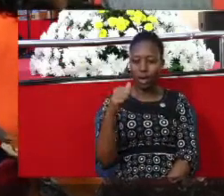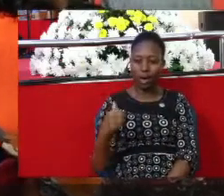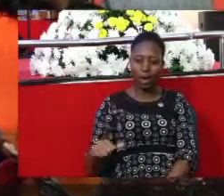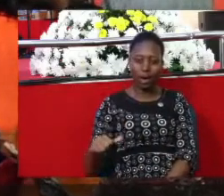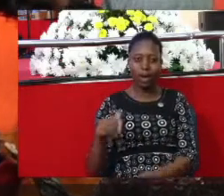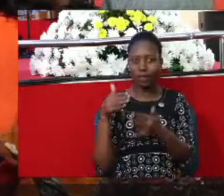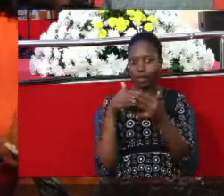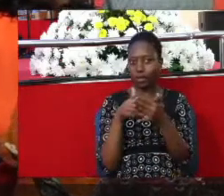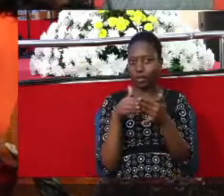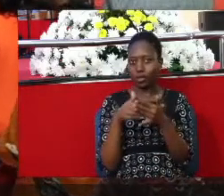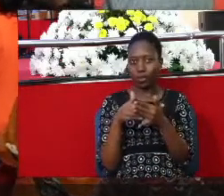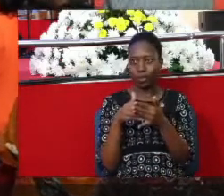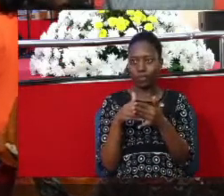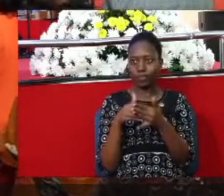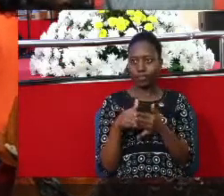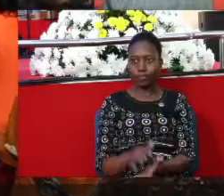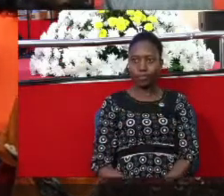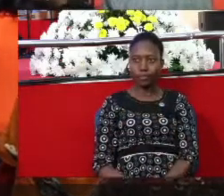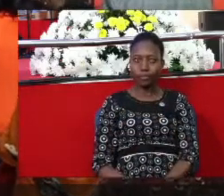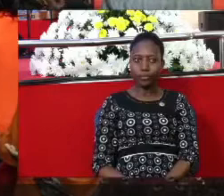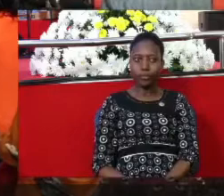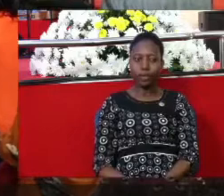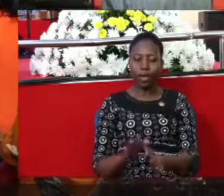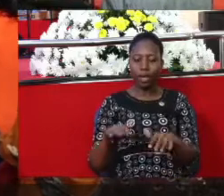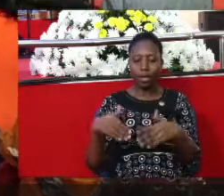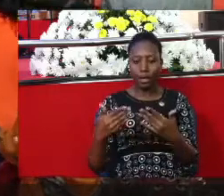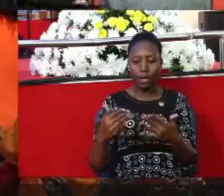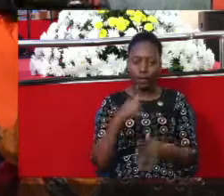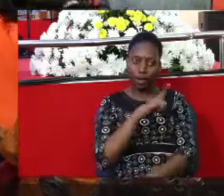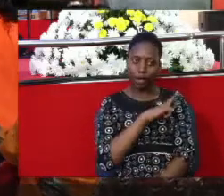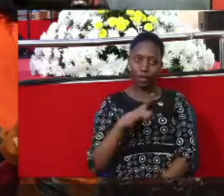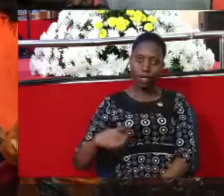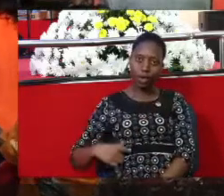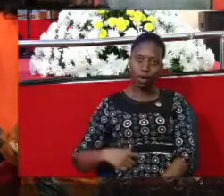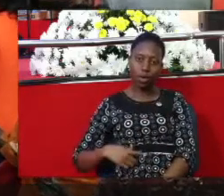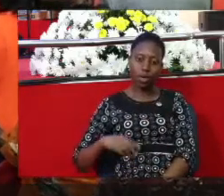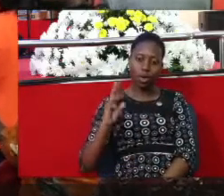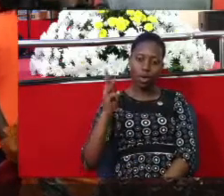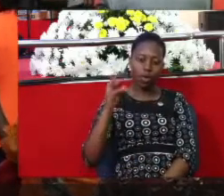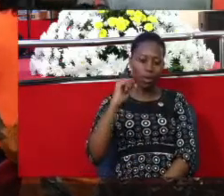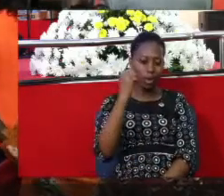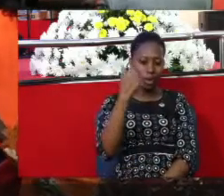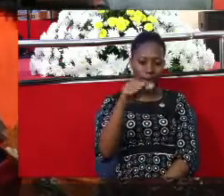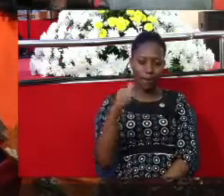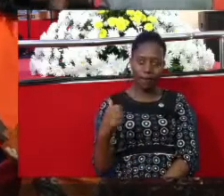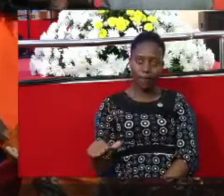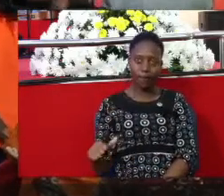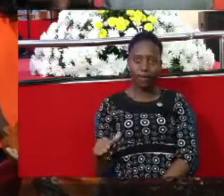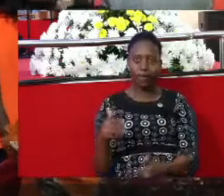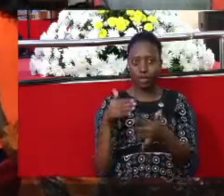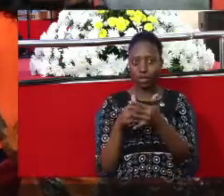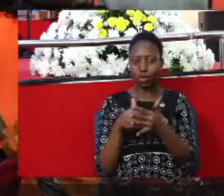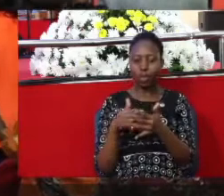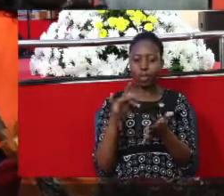Put some energy into it. The provision of God will never run out in Jesus'